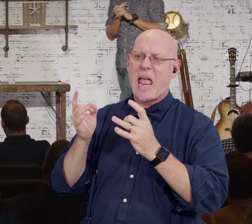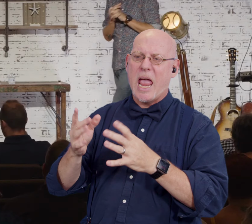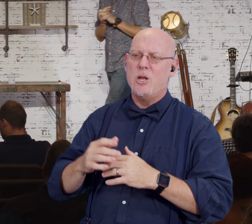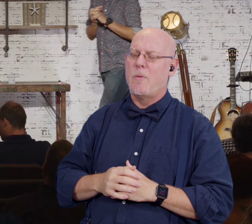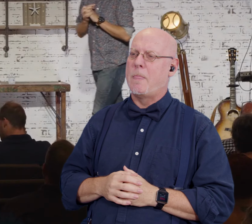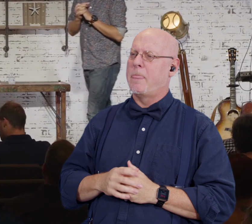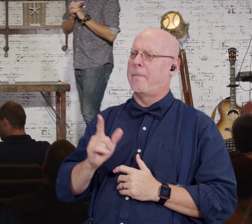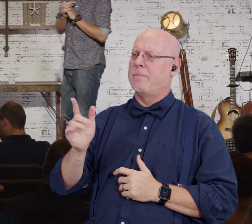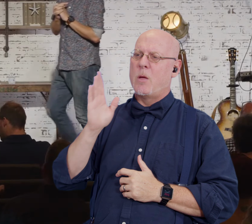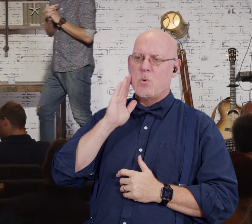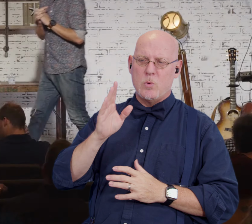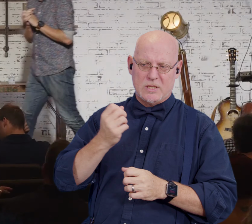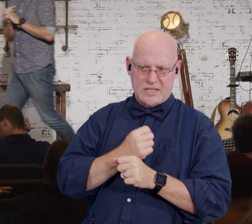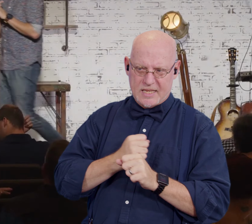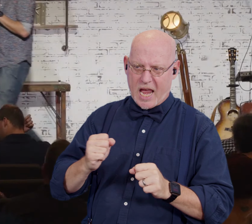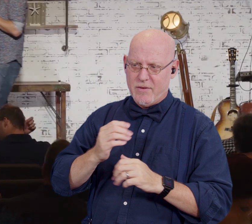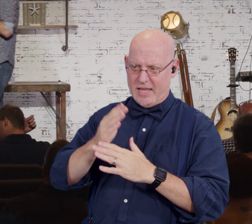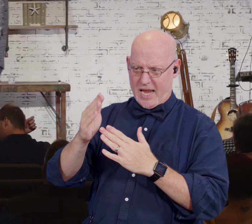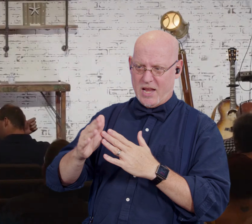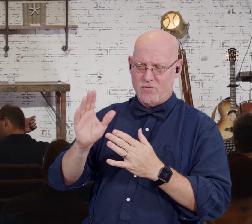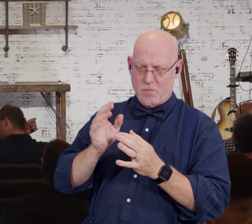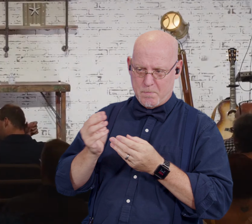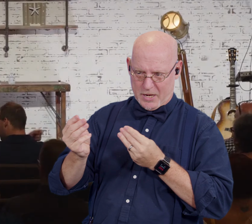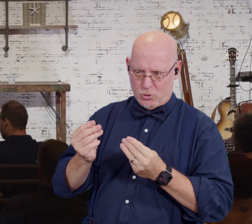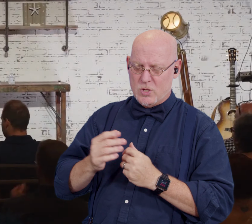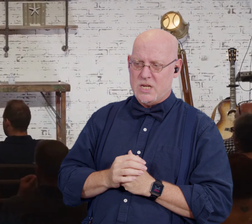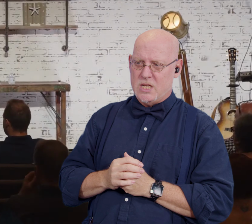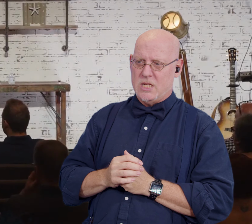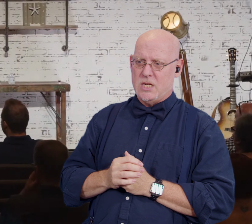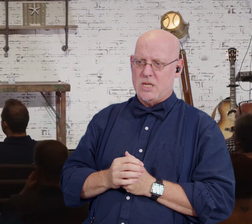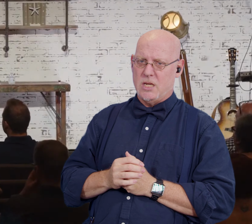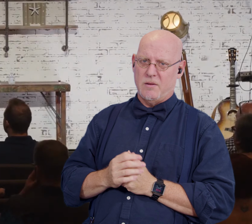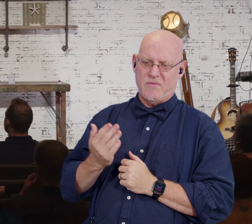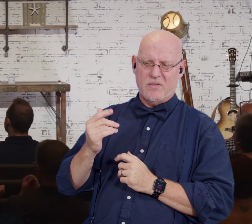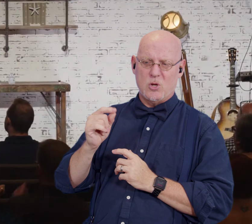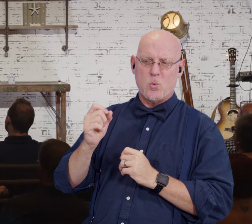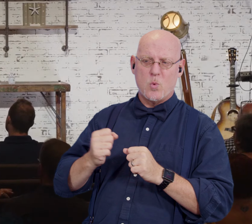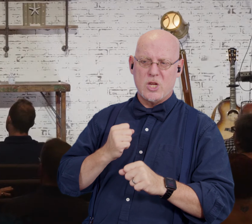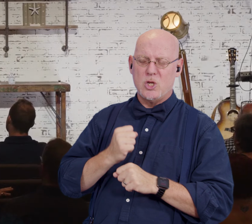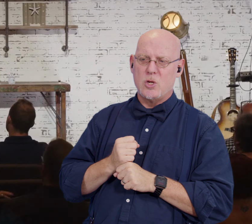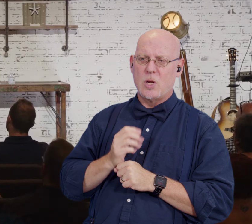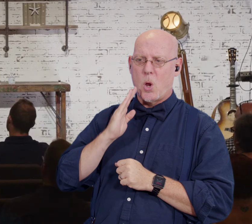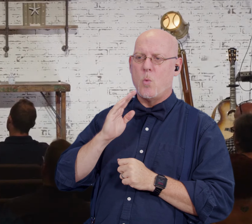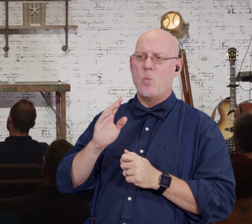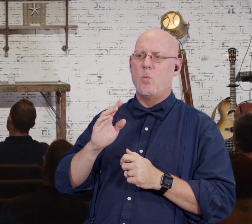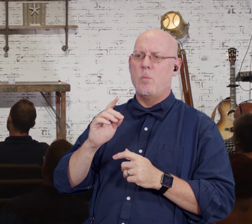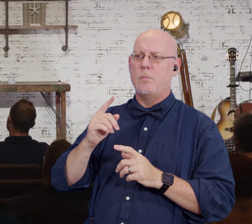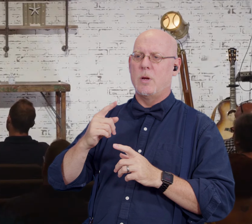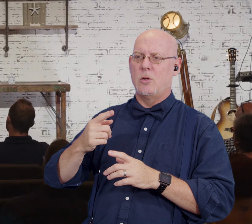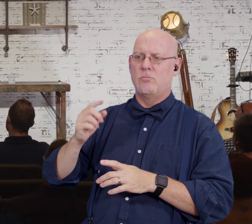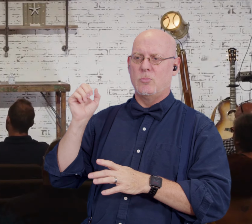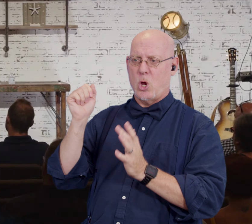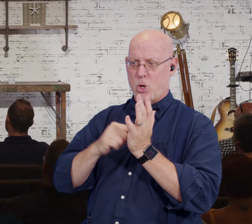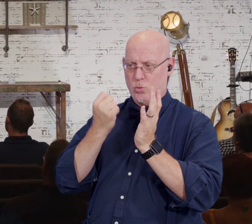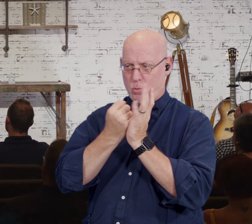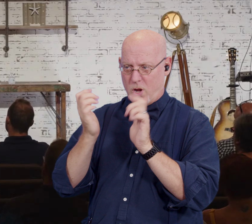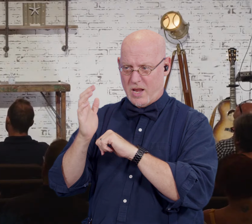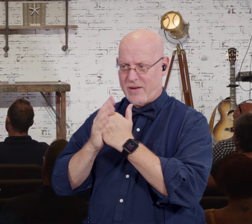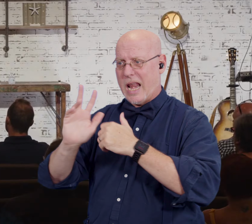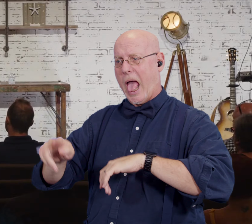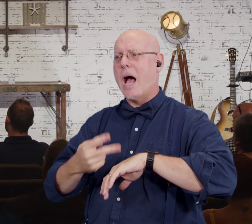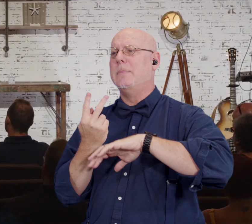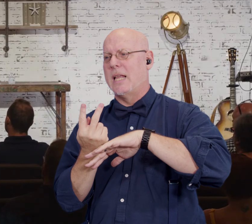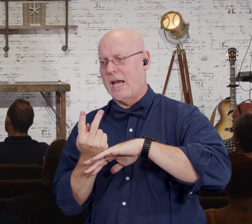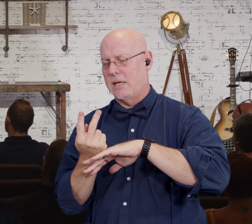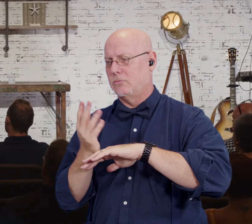hate you. Some people are going to get saved. And at the end of your ministry, just about 15 to 20 years, you're going to be crucified upside down. That's